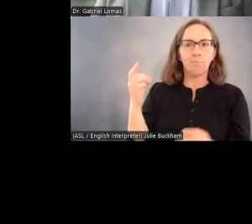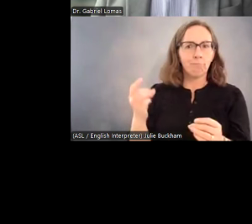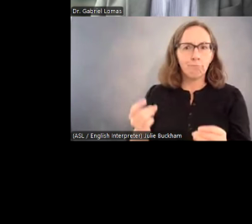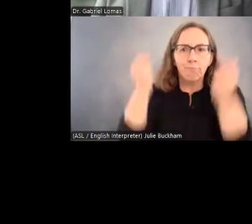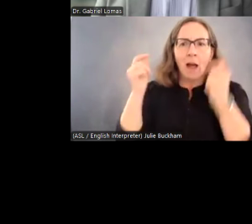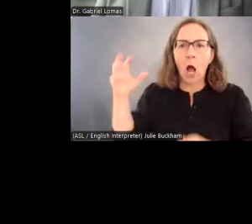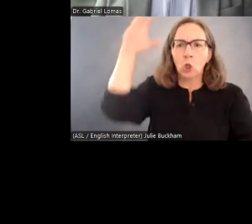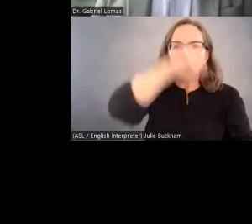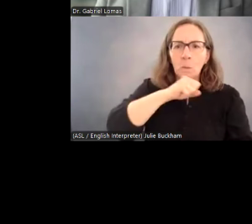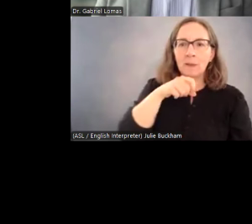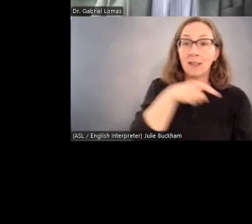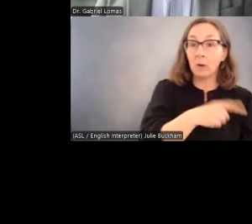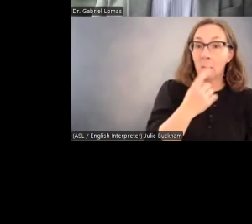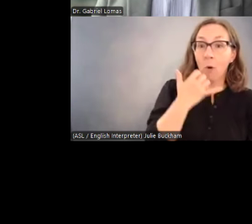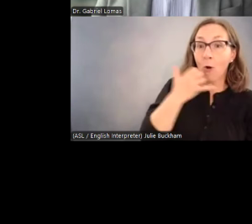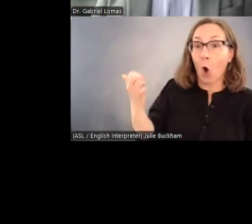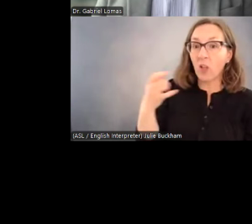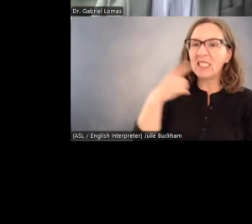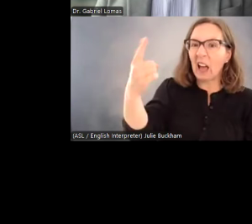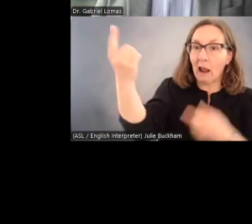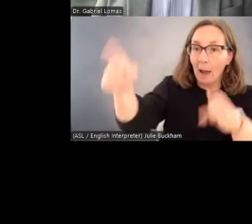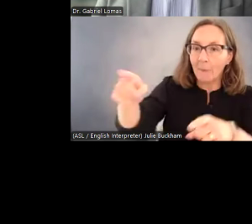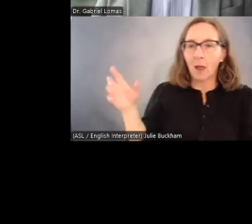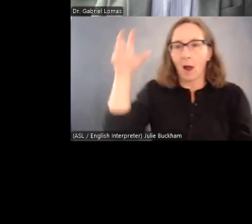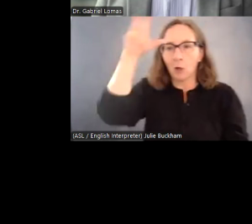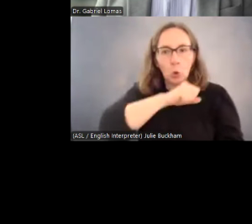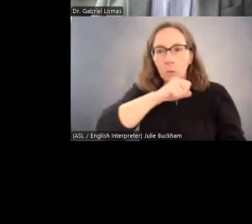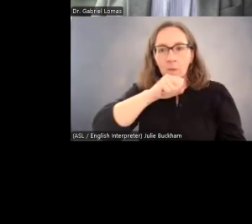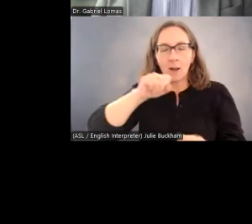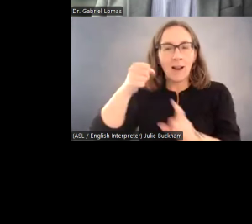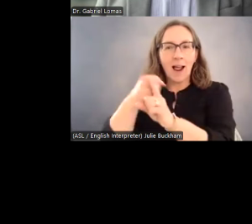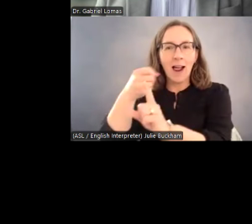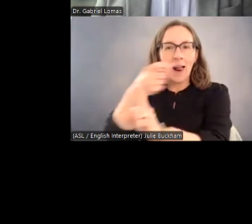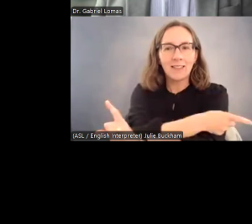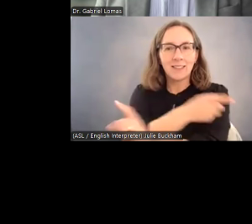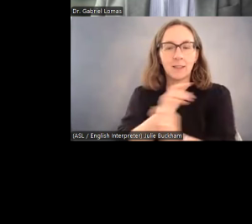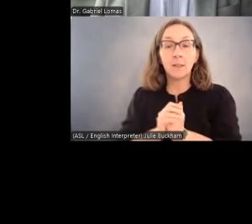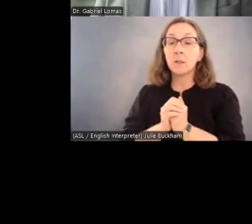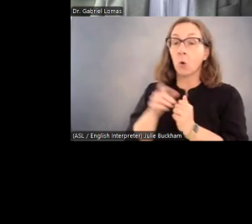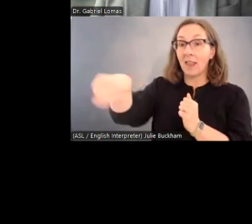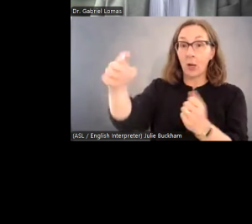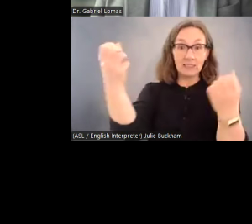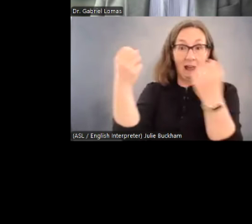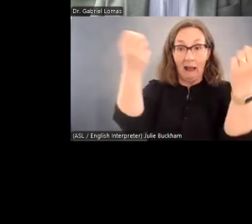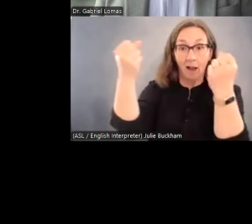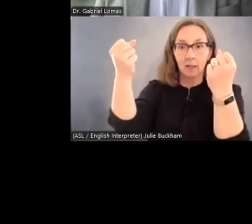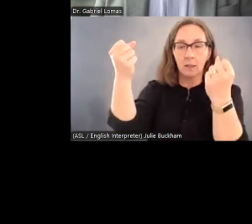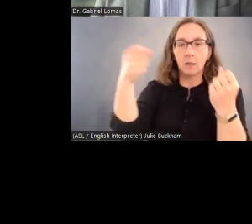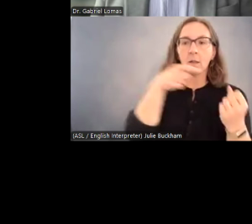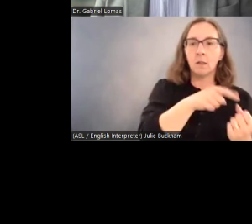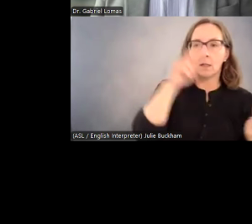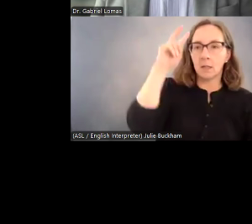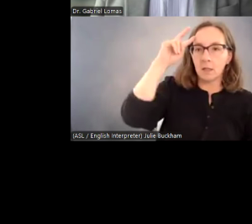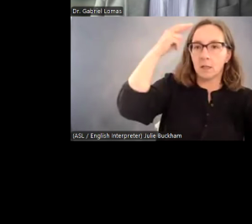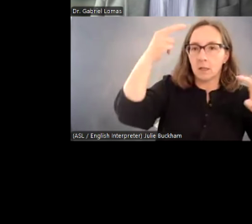report from the neighbor. So this is another example where the sign language was misconstrued to be thinking